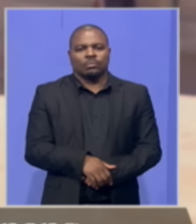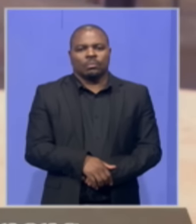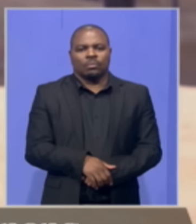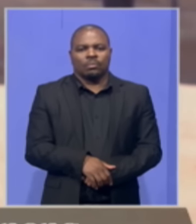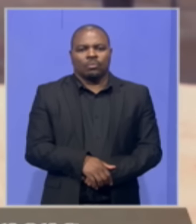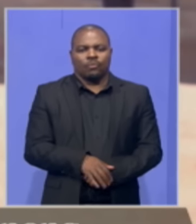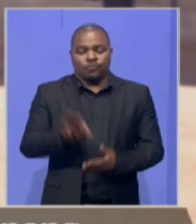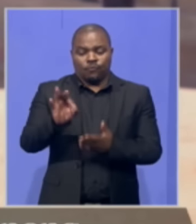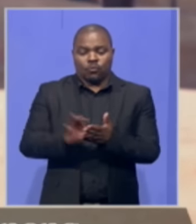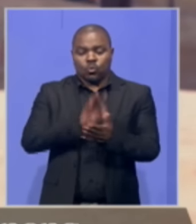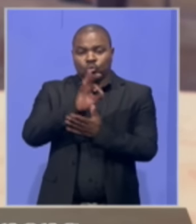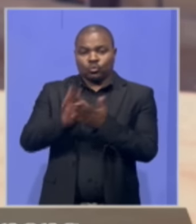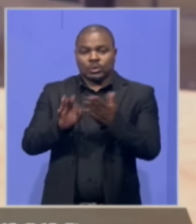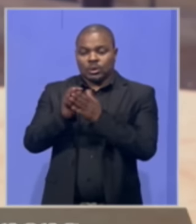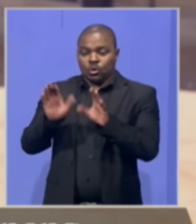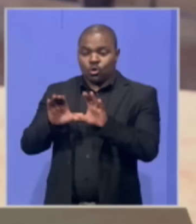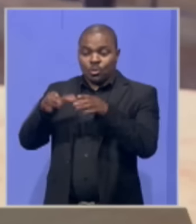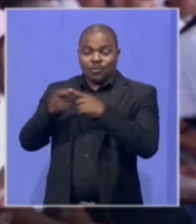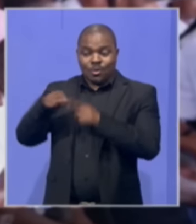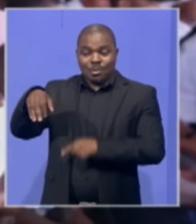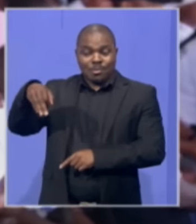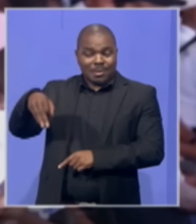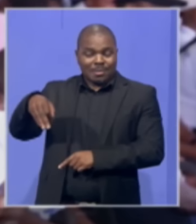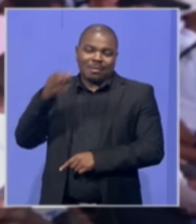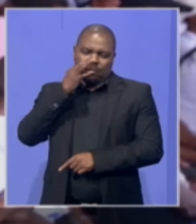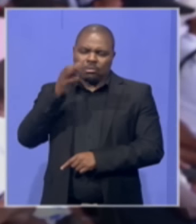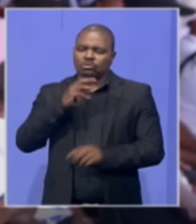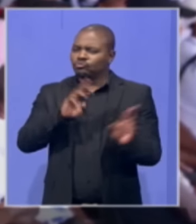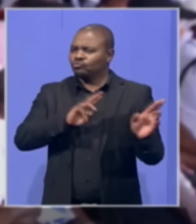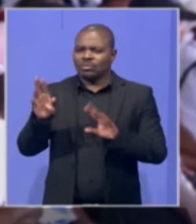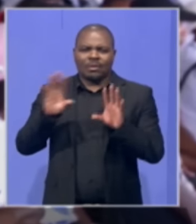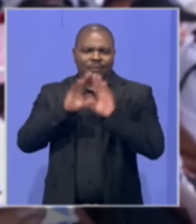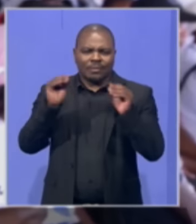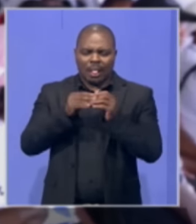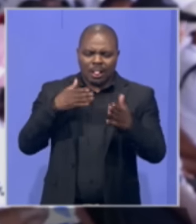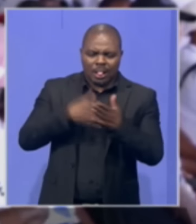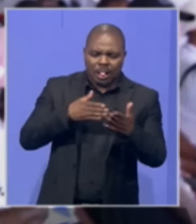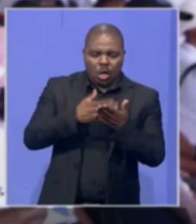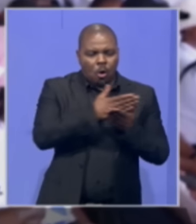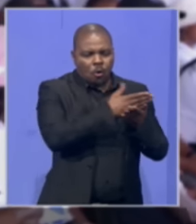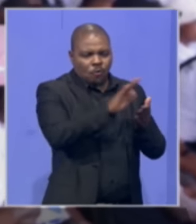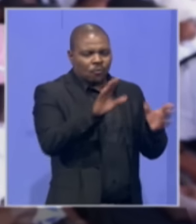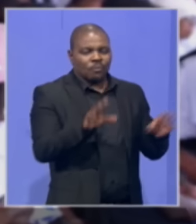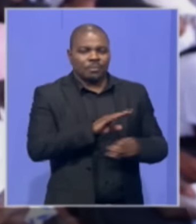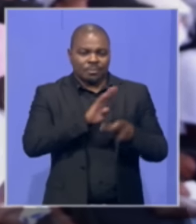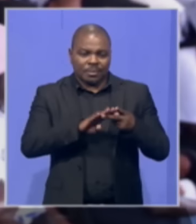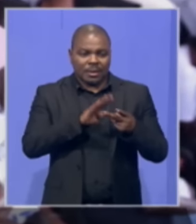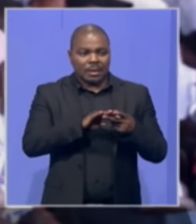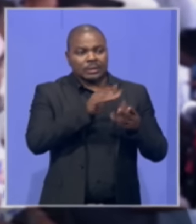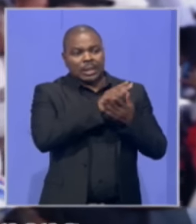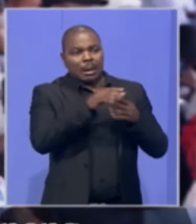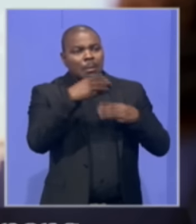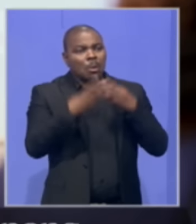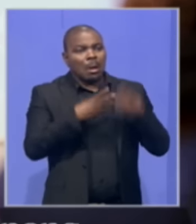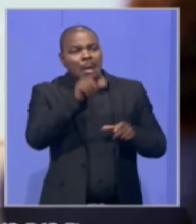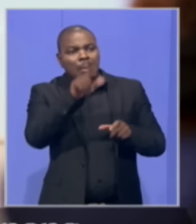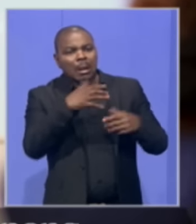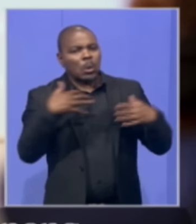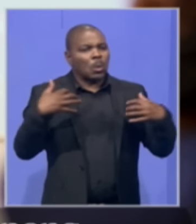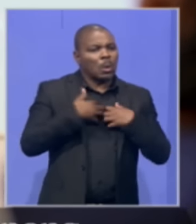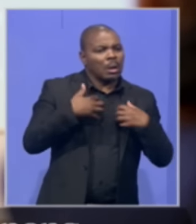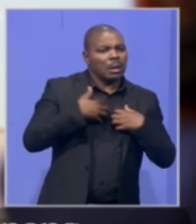Khomišene ya ditlhopho kwa Namibia ya re e siame, mme dikgoreletsi tsotlhe di tlositswe go akaretsa le matshwenyego a badiri ba ba tla bong ba le